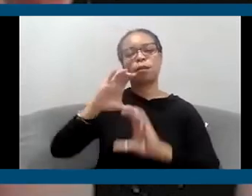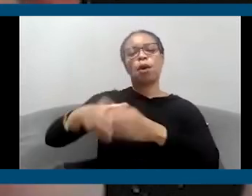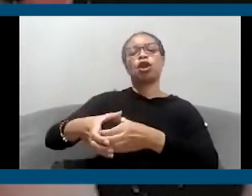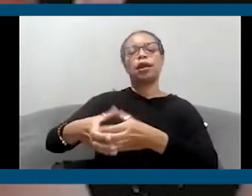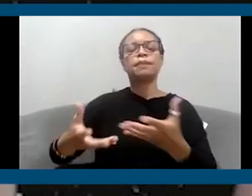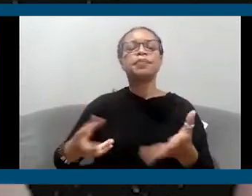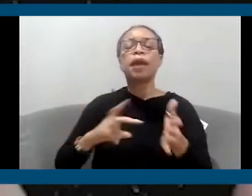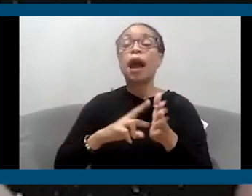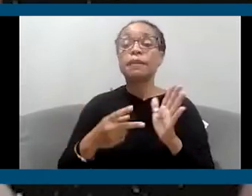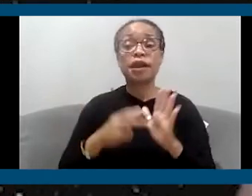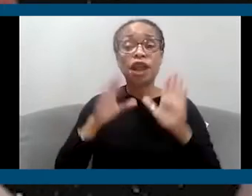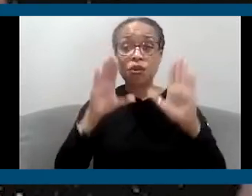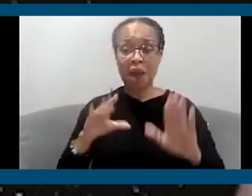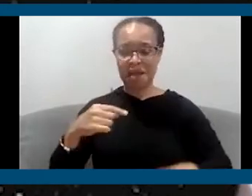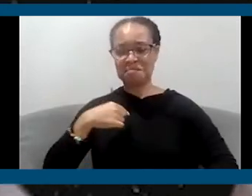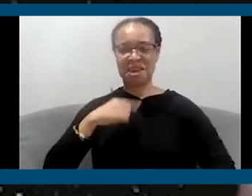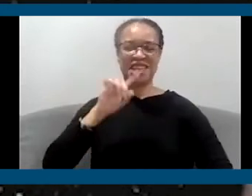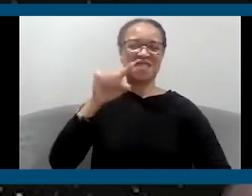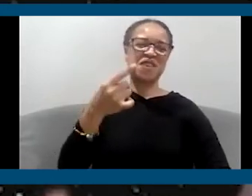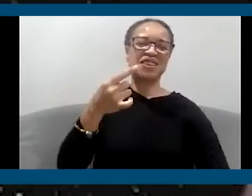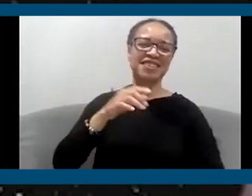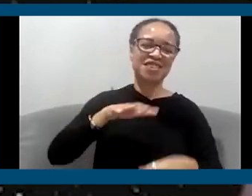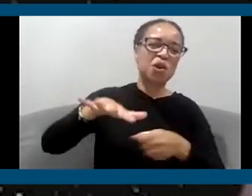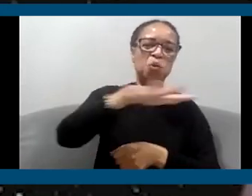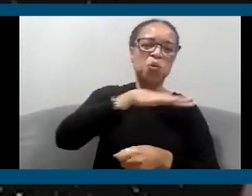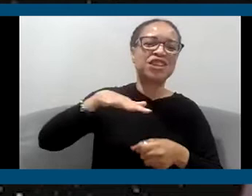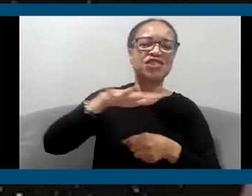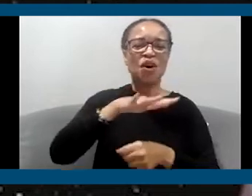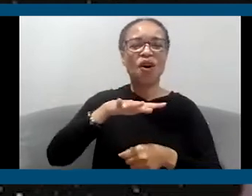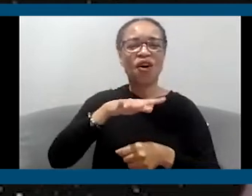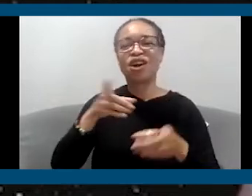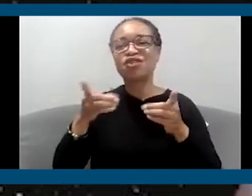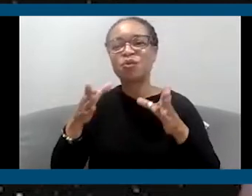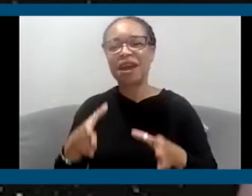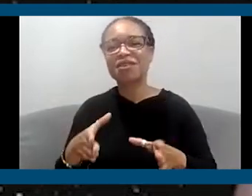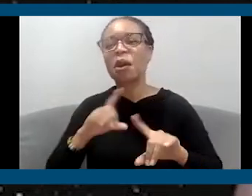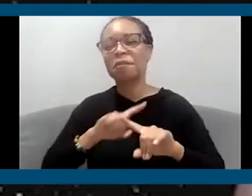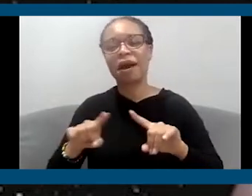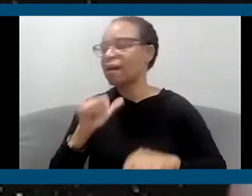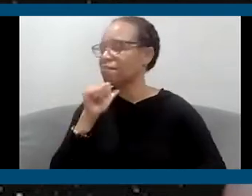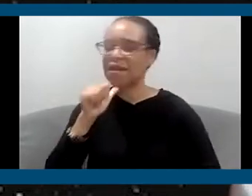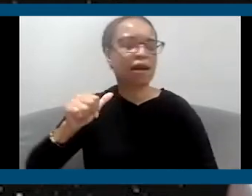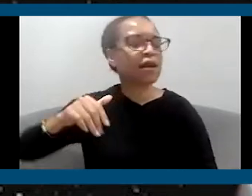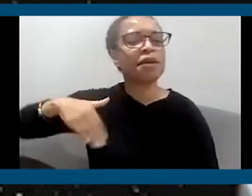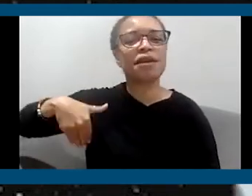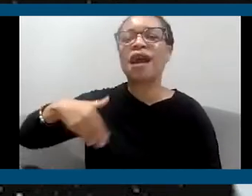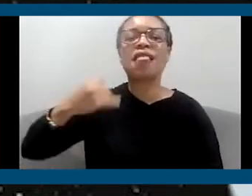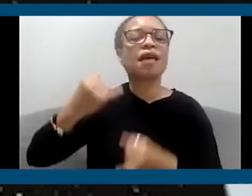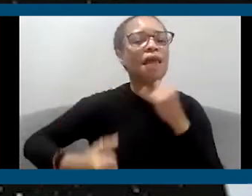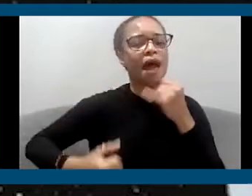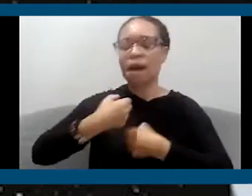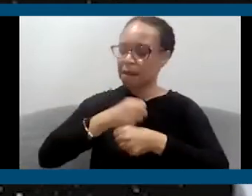mean, it's great that me being the first regional director, as a Muslim regional director, but I definitely won't be the last, and I'm gonna make sure of